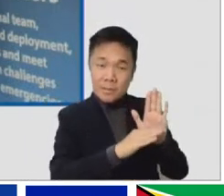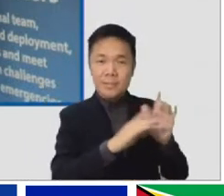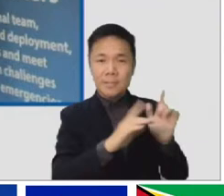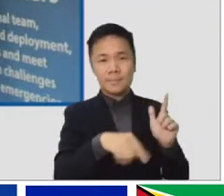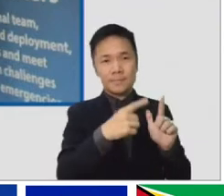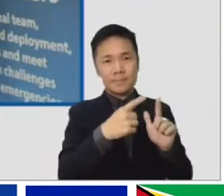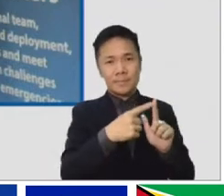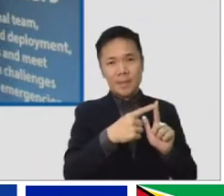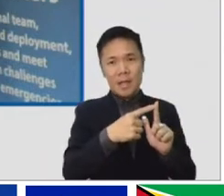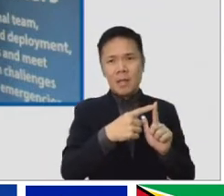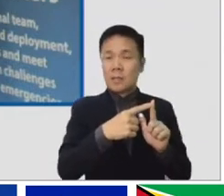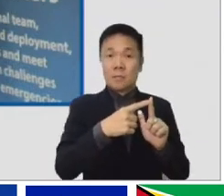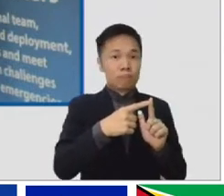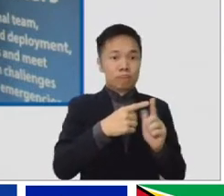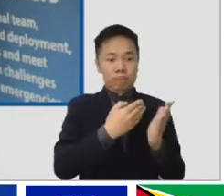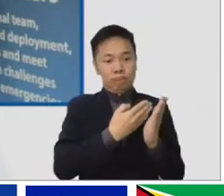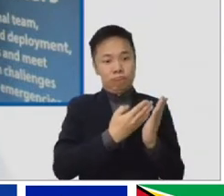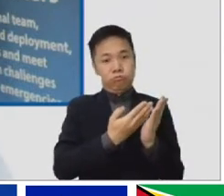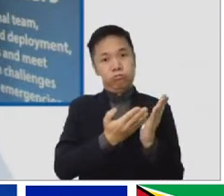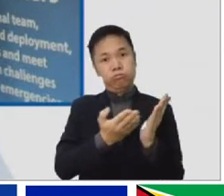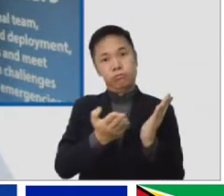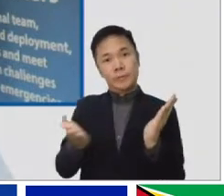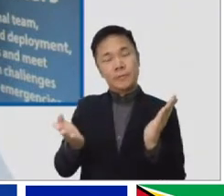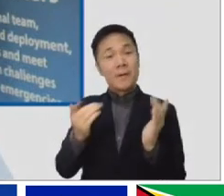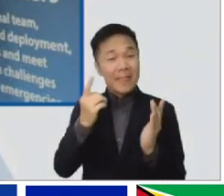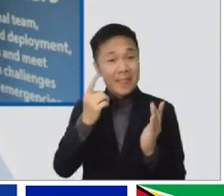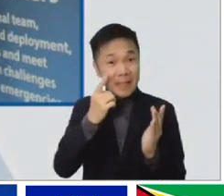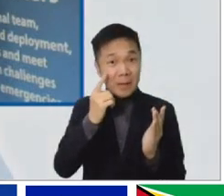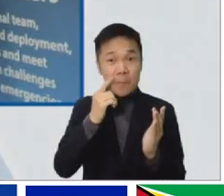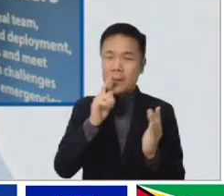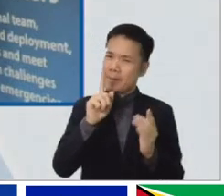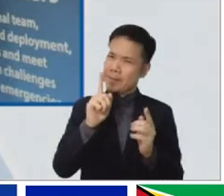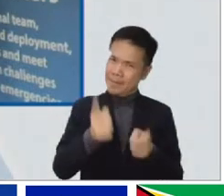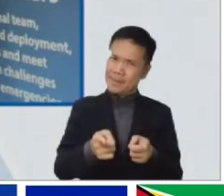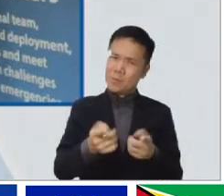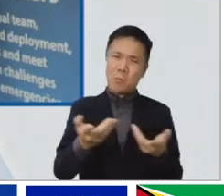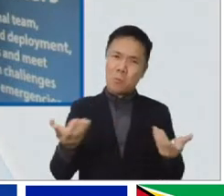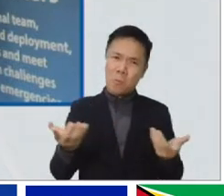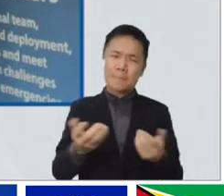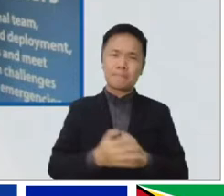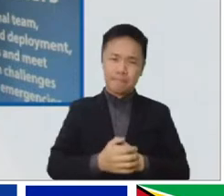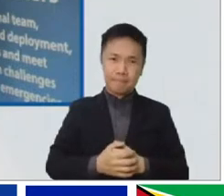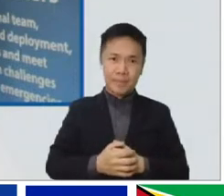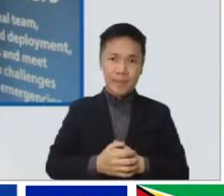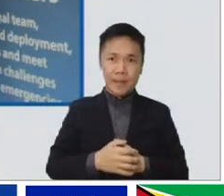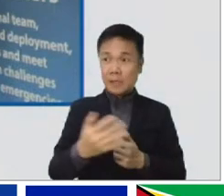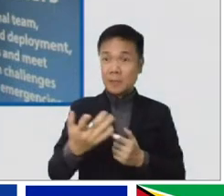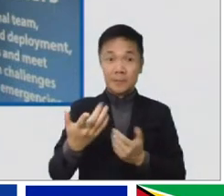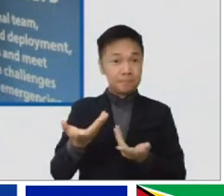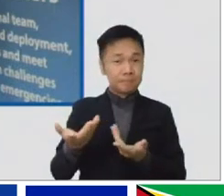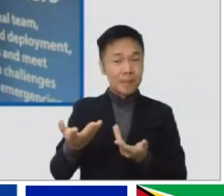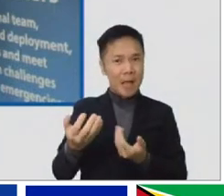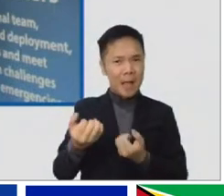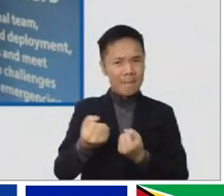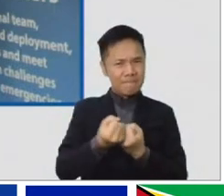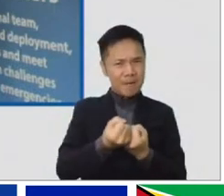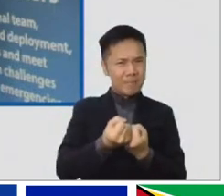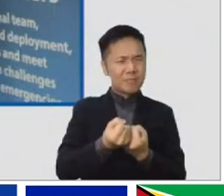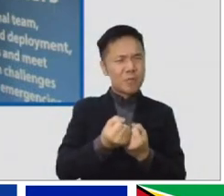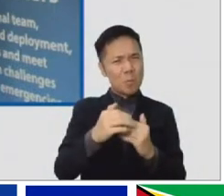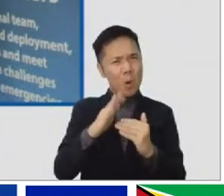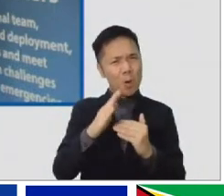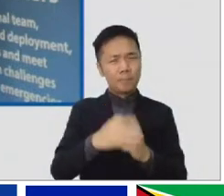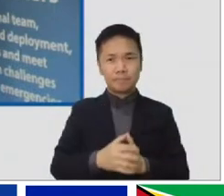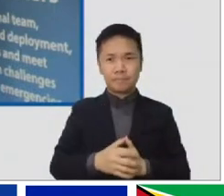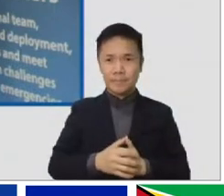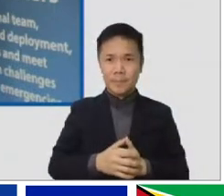is necessary to have an adequate system, and I am going to emphasize adequate interaction